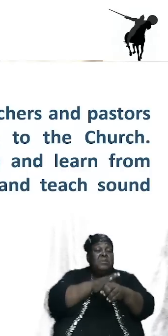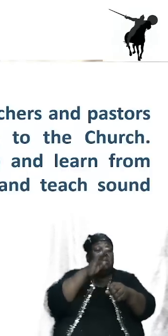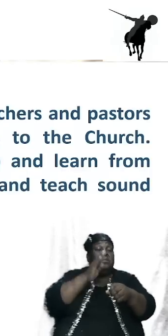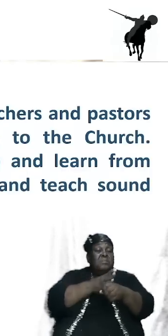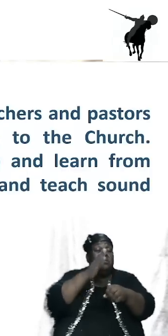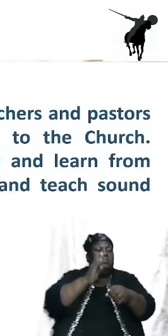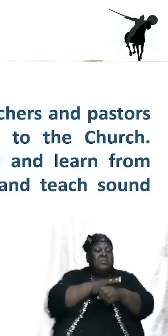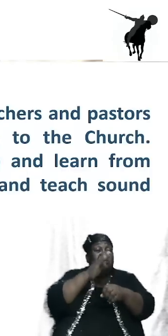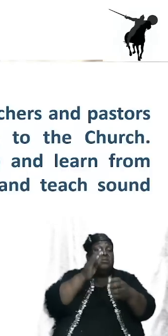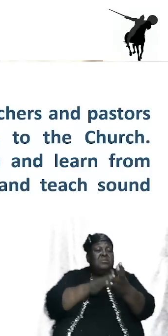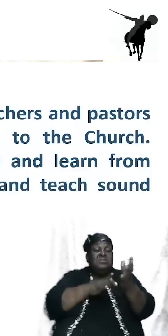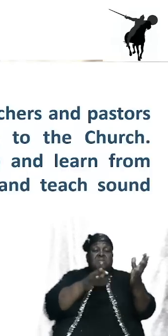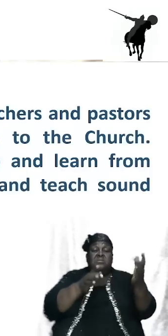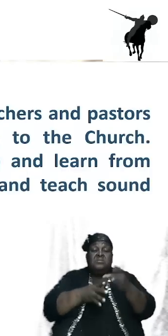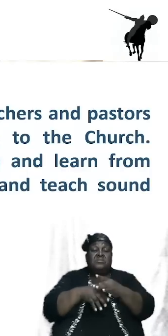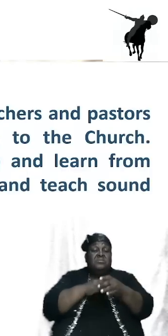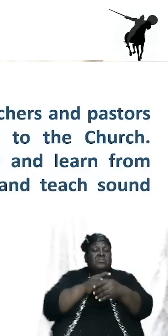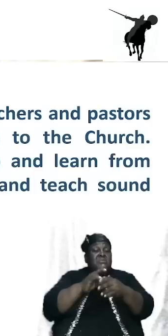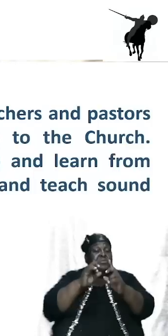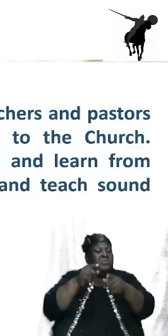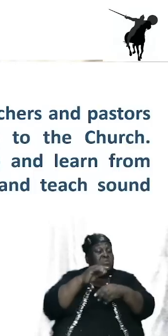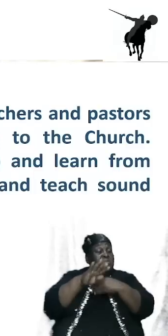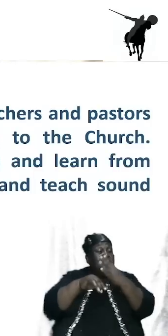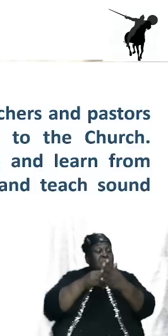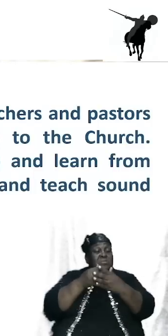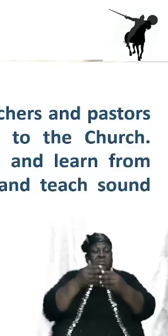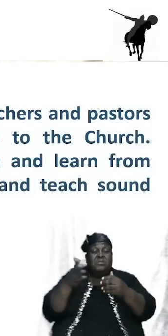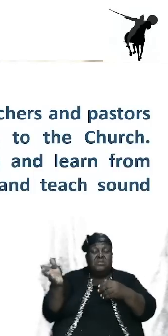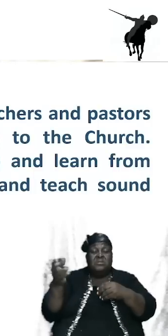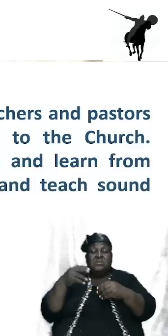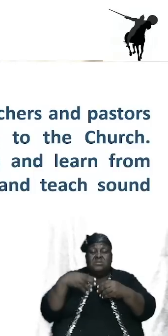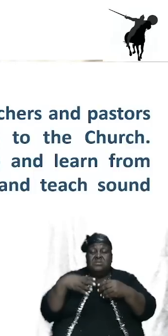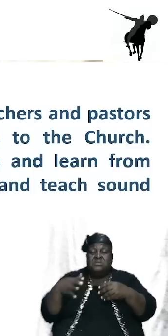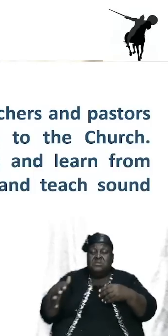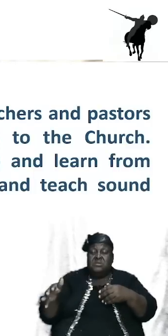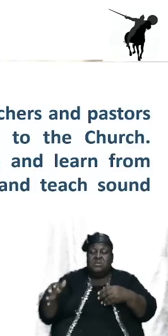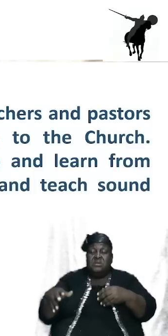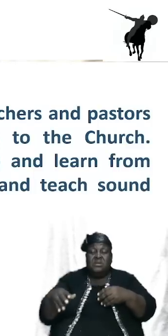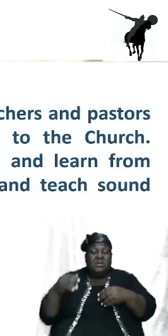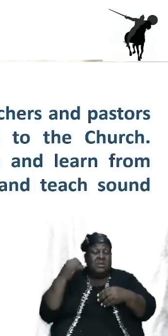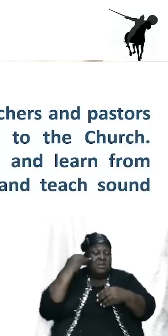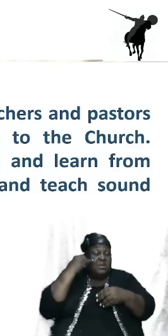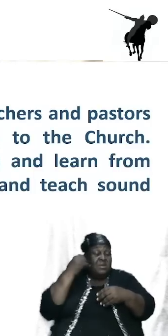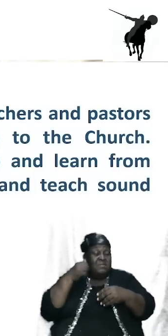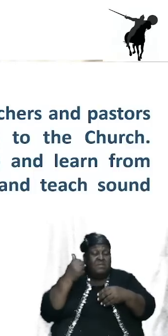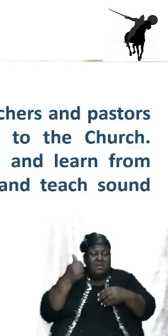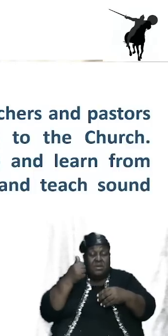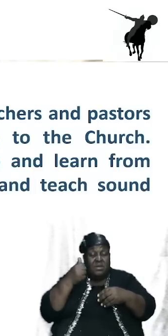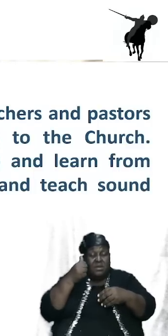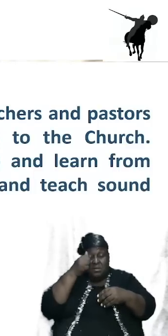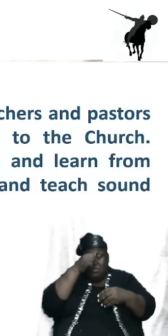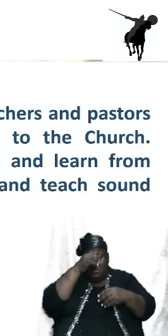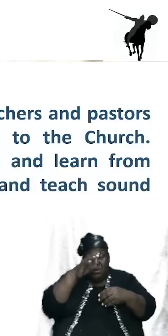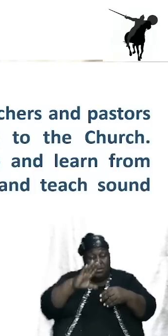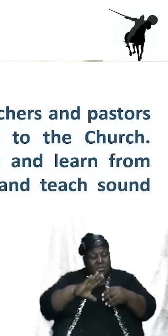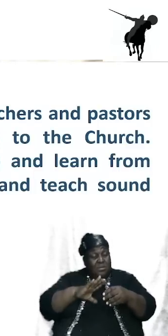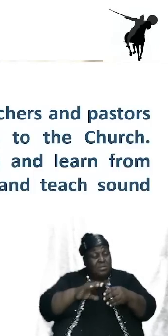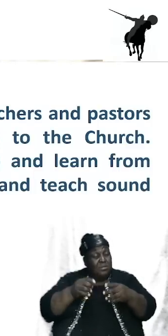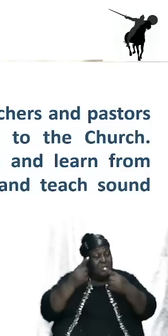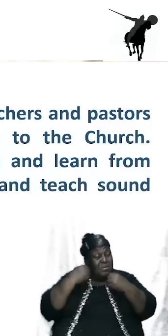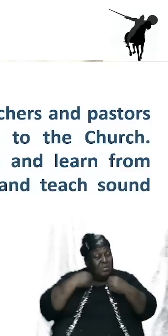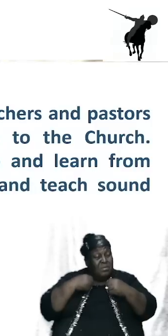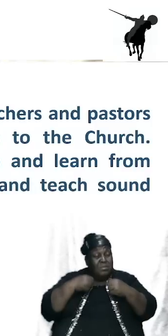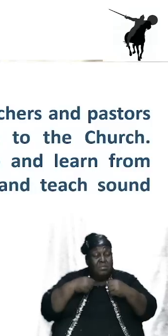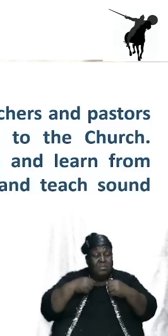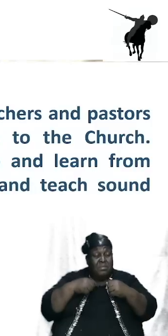got through all of these things. And you tell me, say, boy. And Jesus is saying that if any man will come after me, let him take up his cross and follow me.